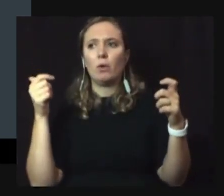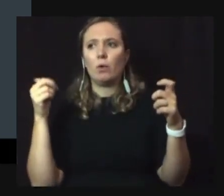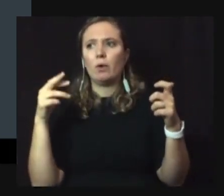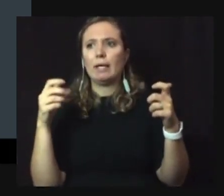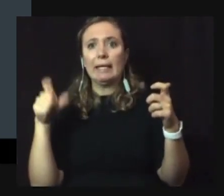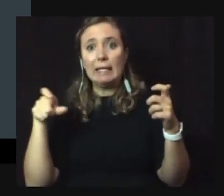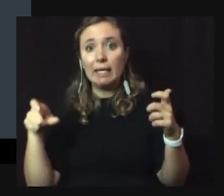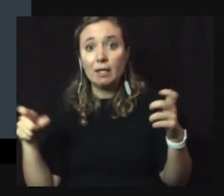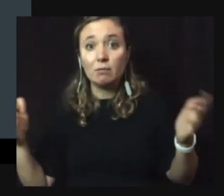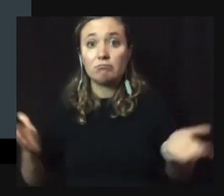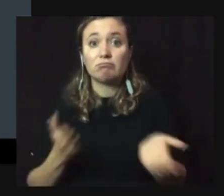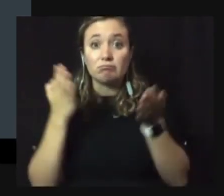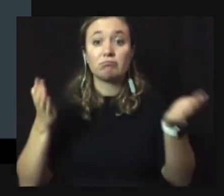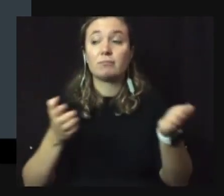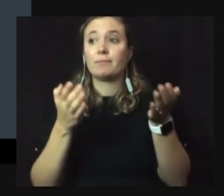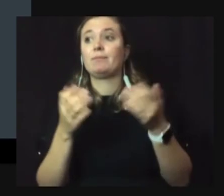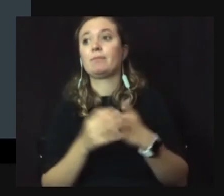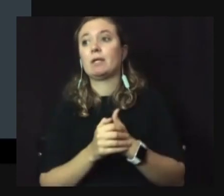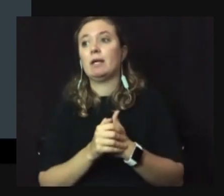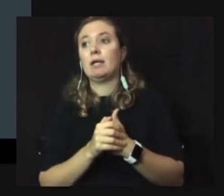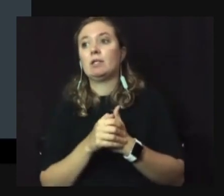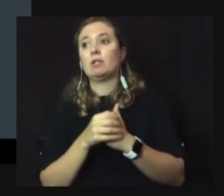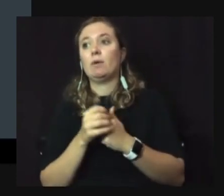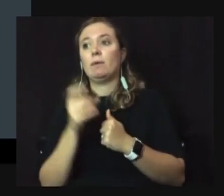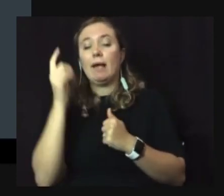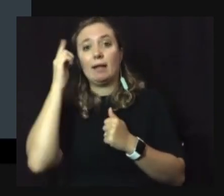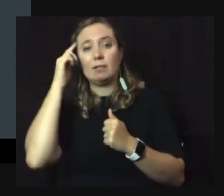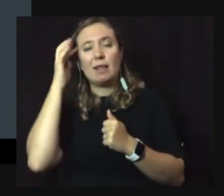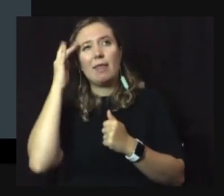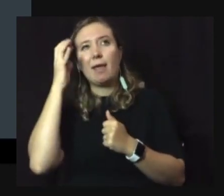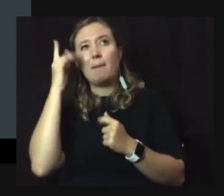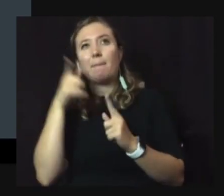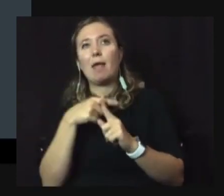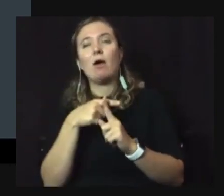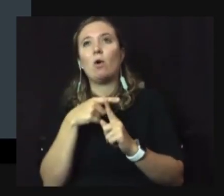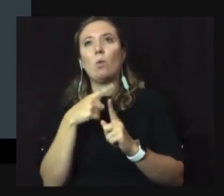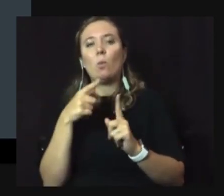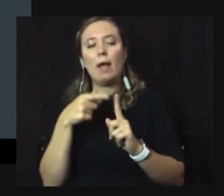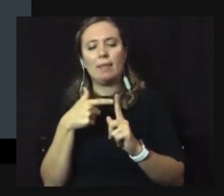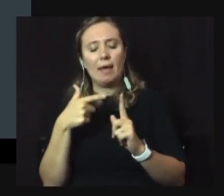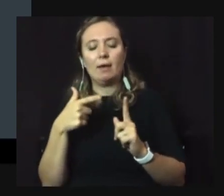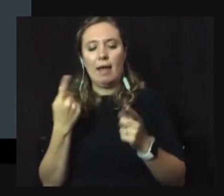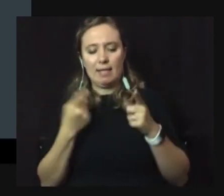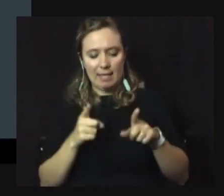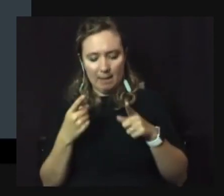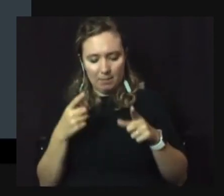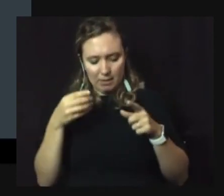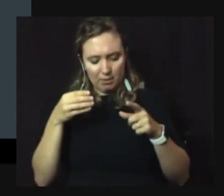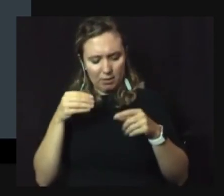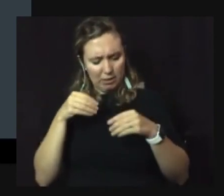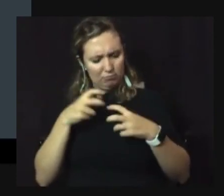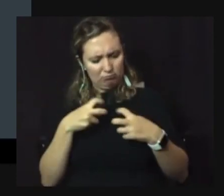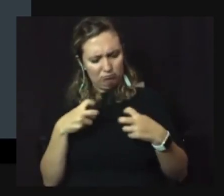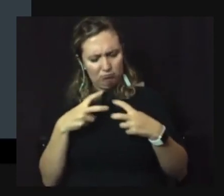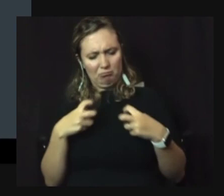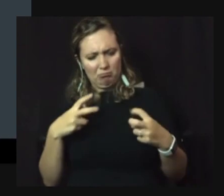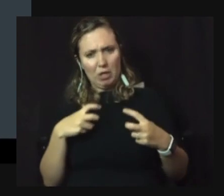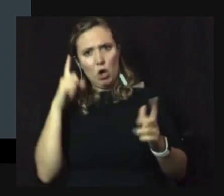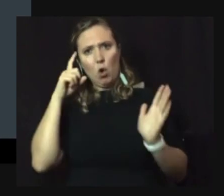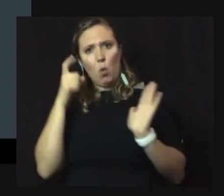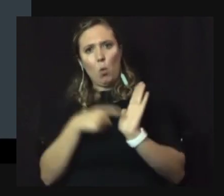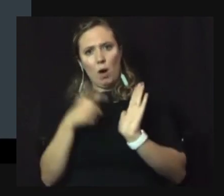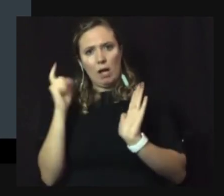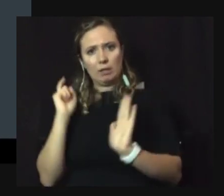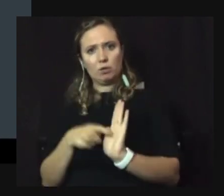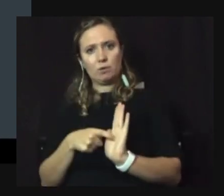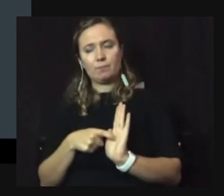definitions and the ways that this shows up in my body and I simply notice it. Right now,